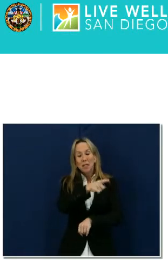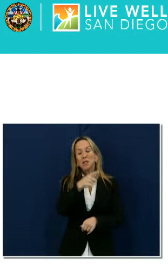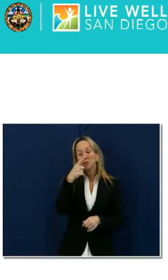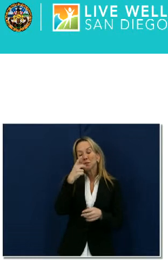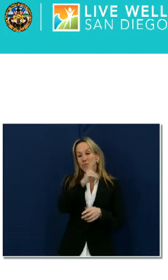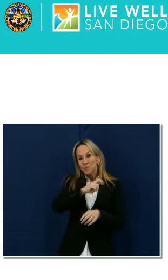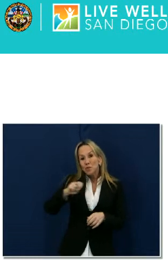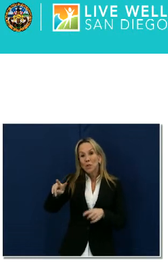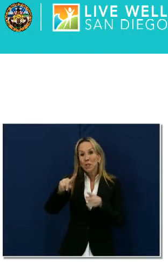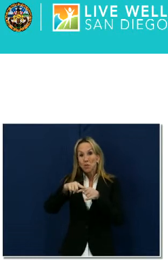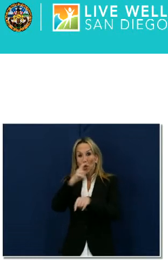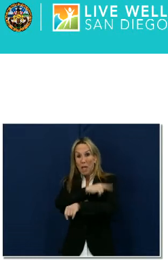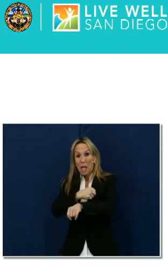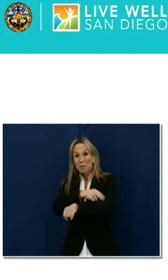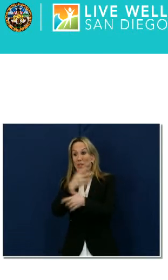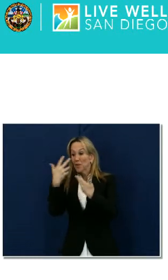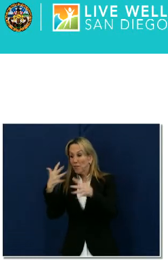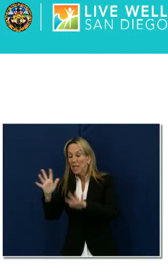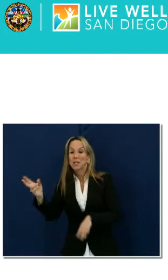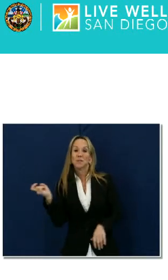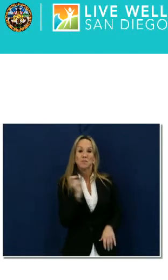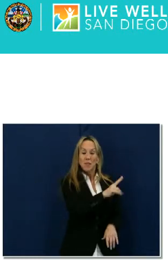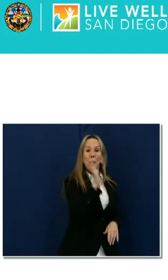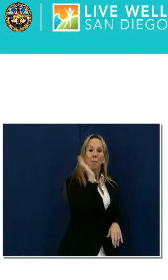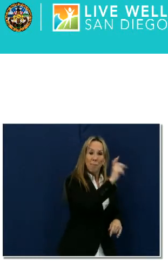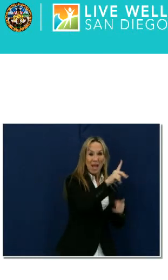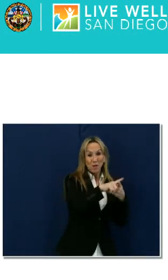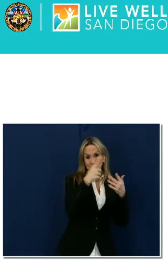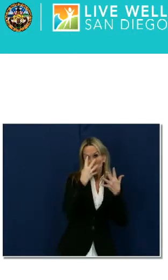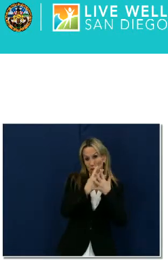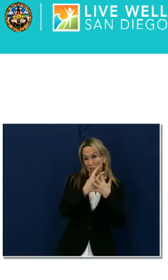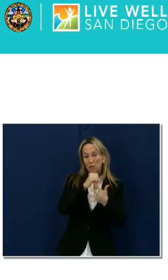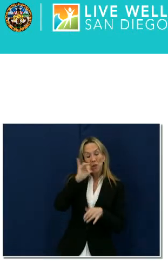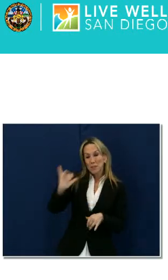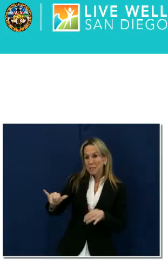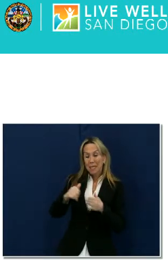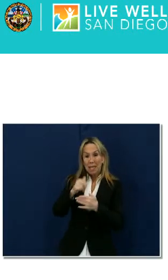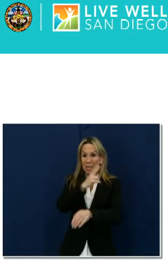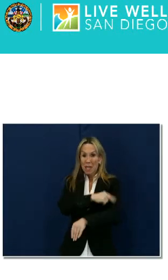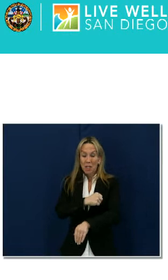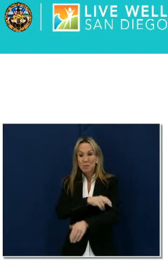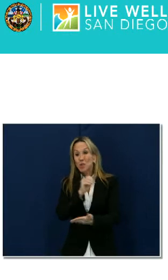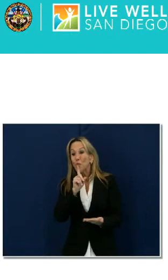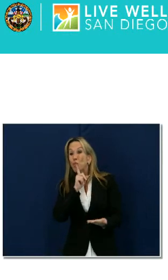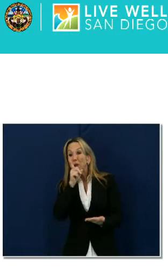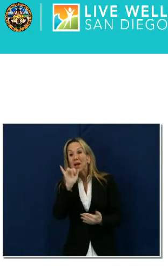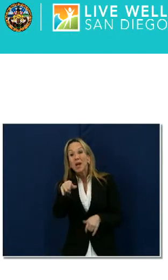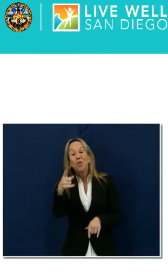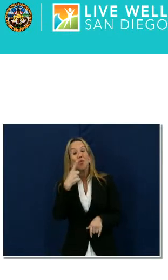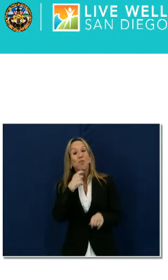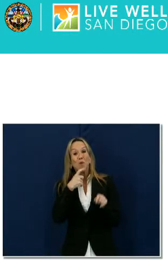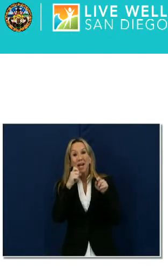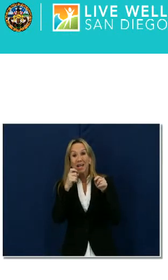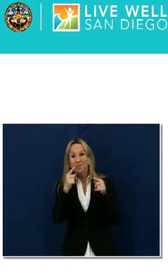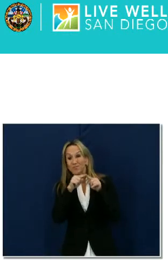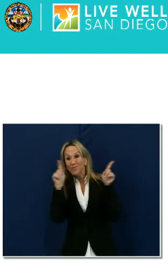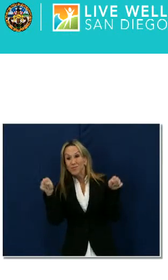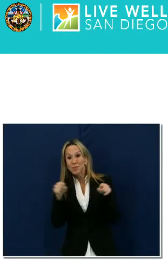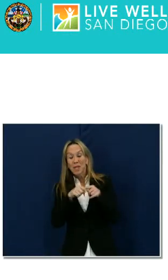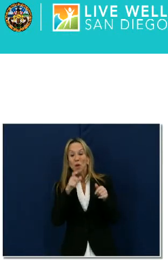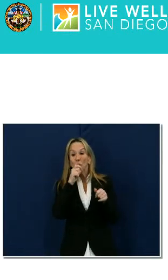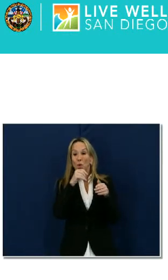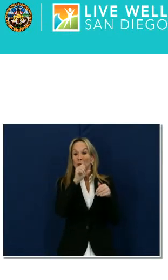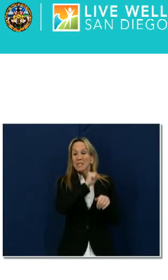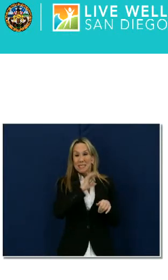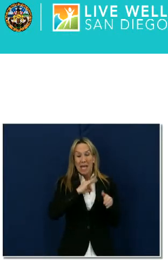hospital and then returned. And so essentially what we are doing right now today in the red box is those staff that are at acute